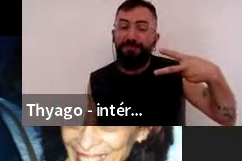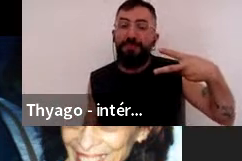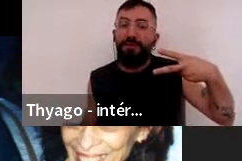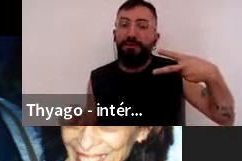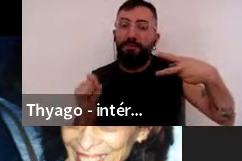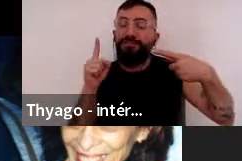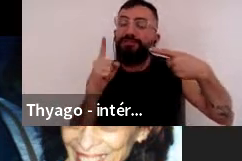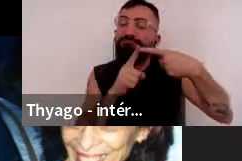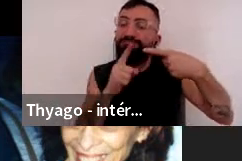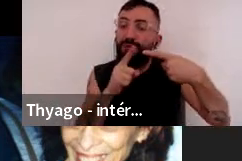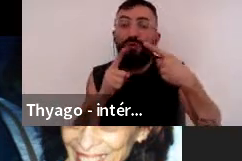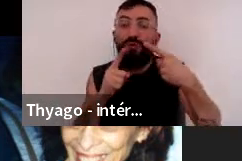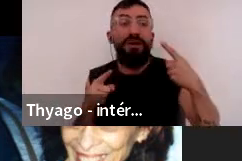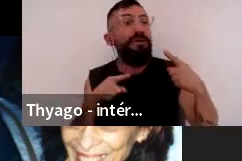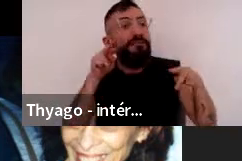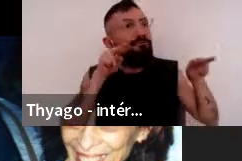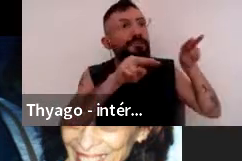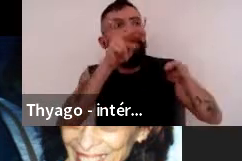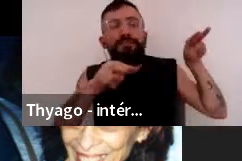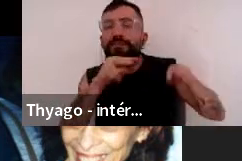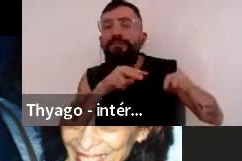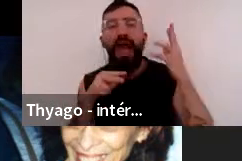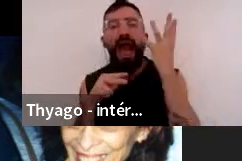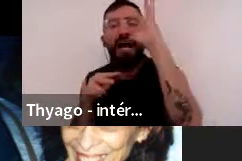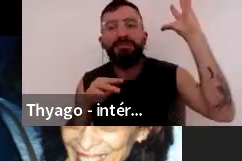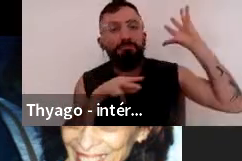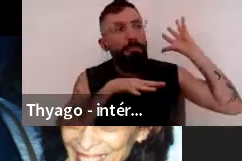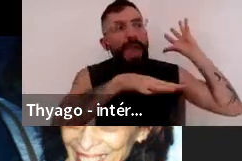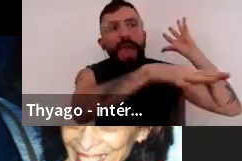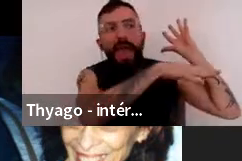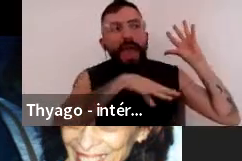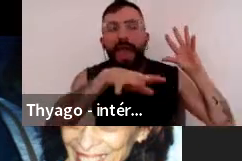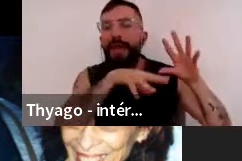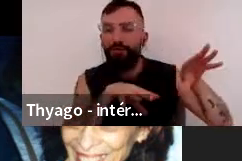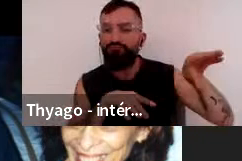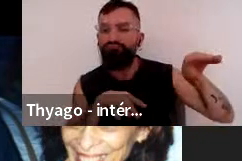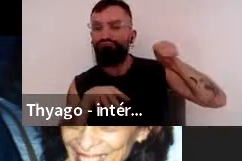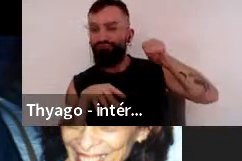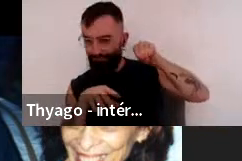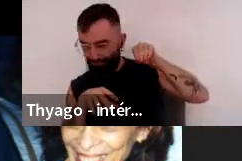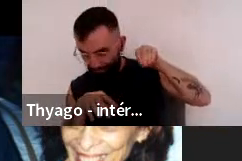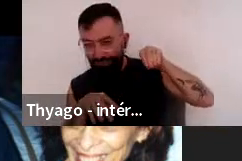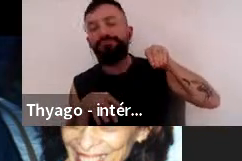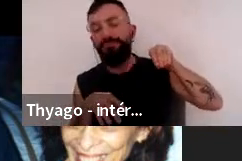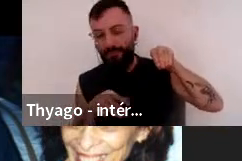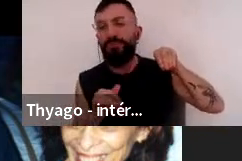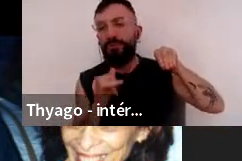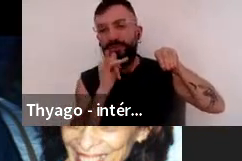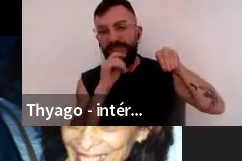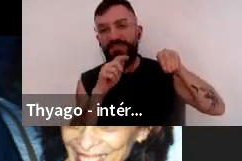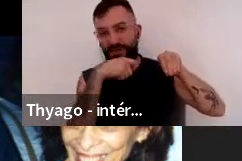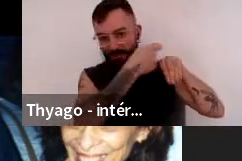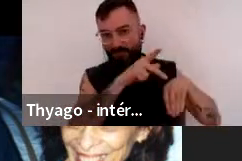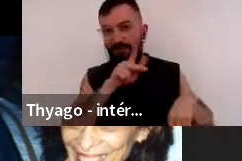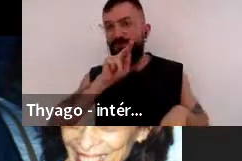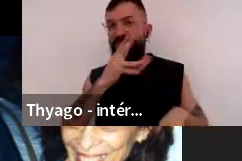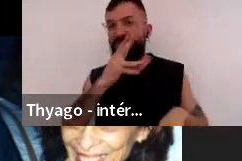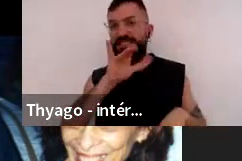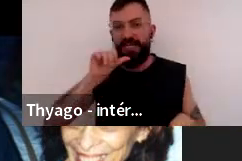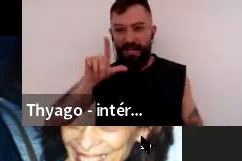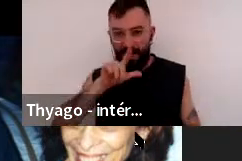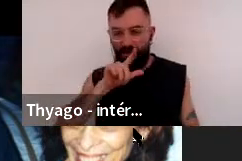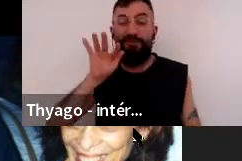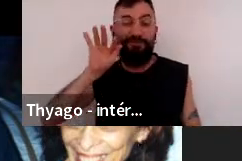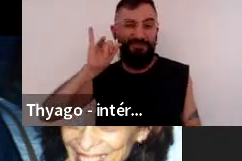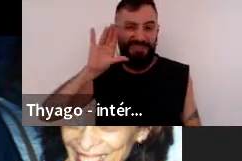to physical aspects of the place named after that toponym, or it can